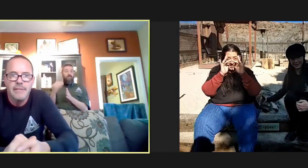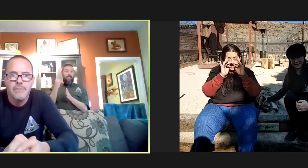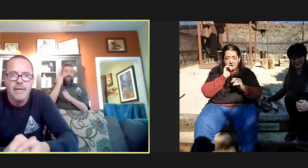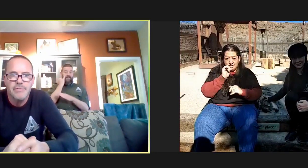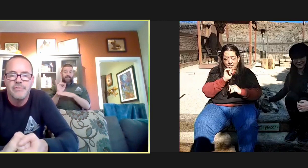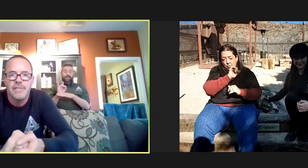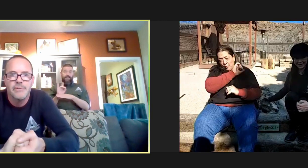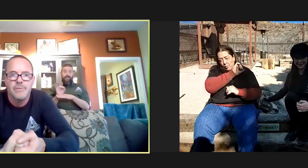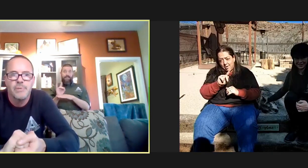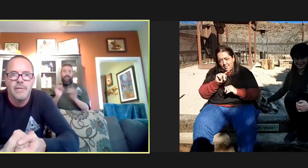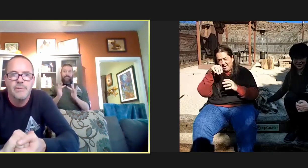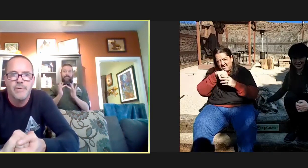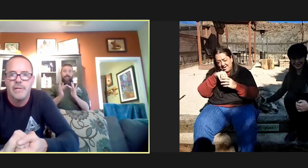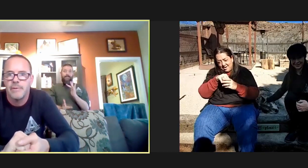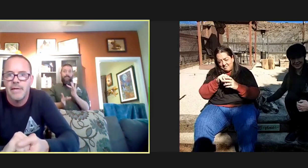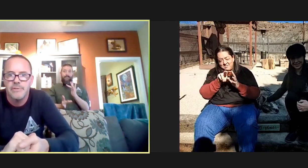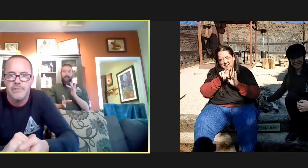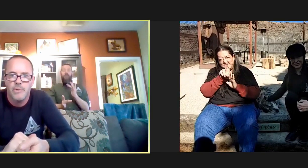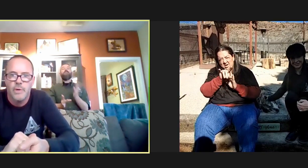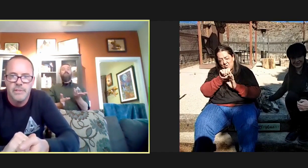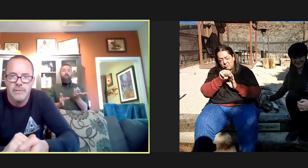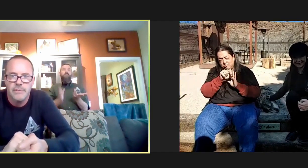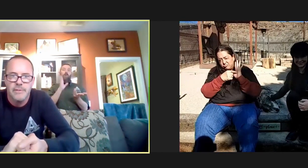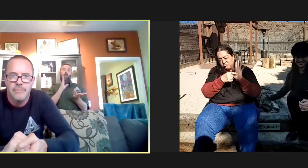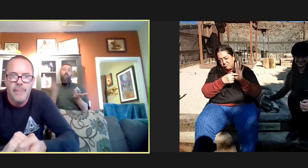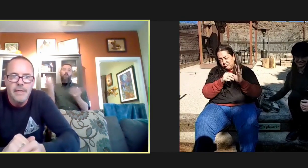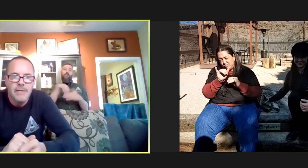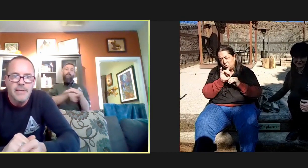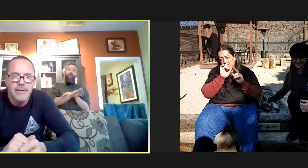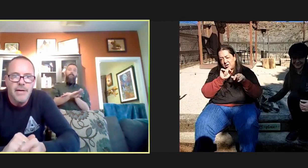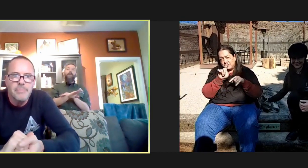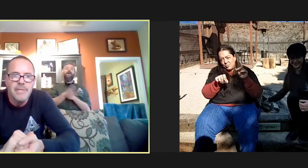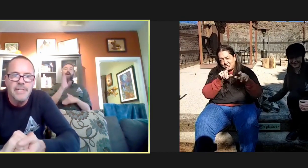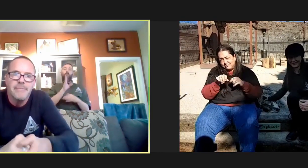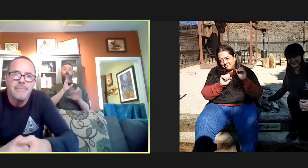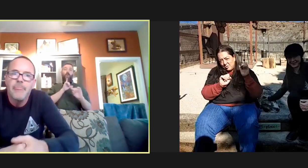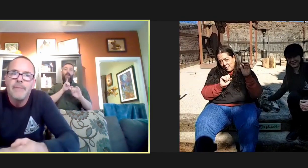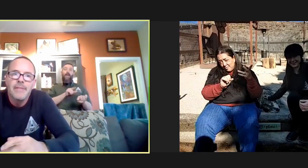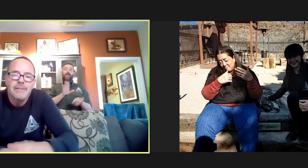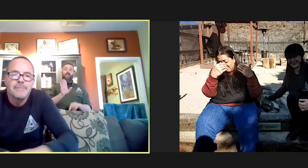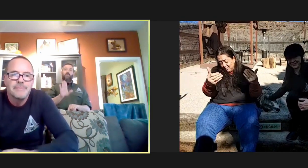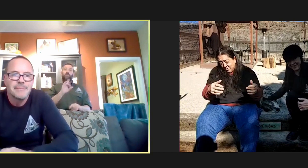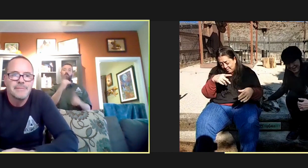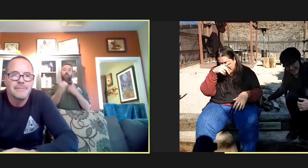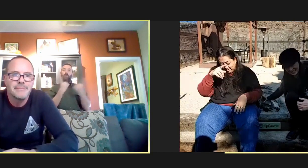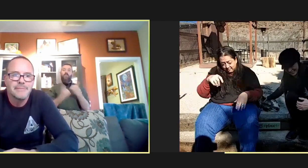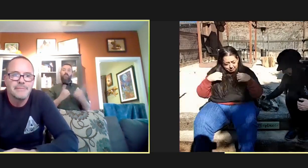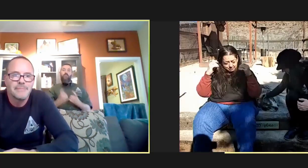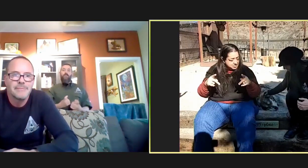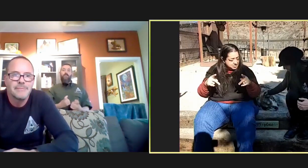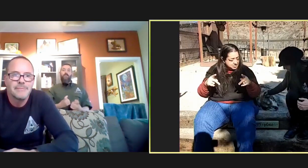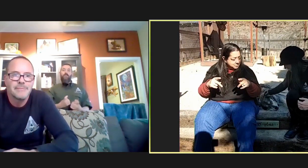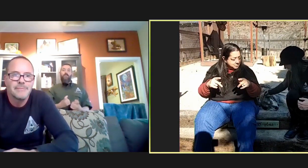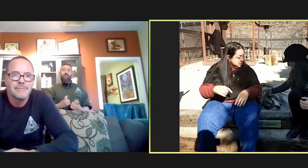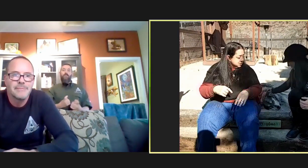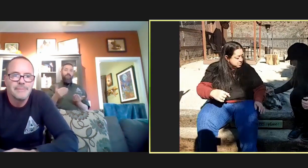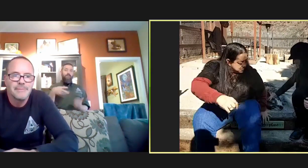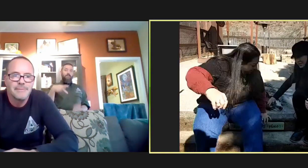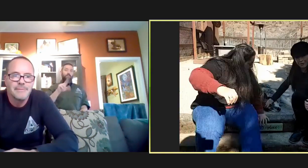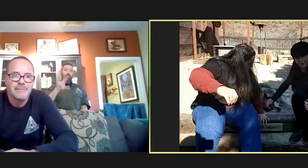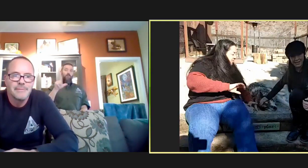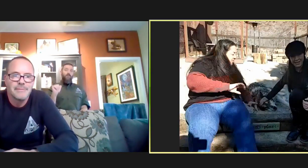back inside, and we have some videos to play as well, and we'll answer some questions. So go ahead, P. All right. So